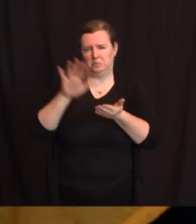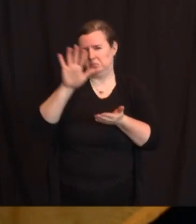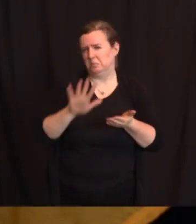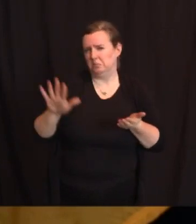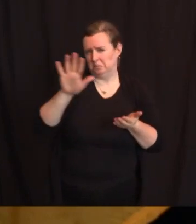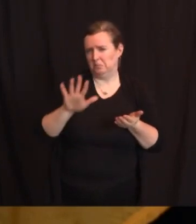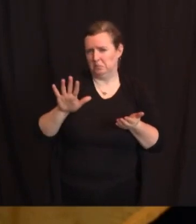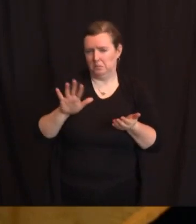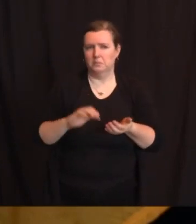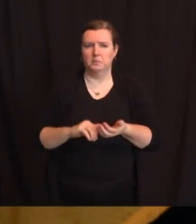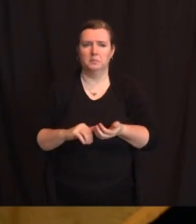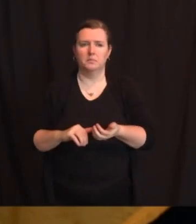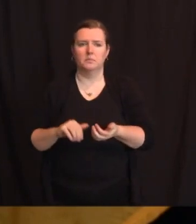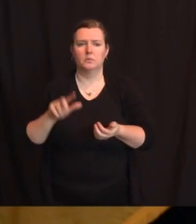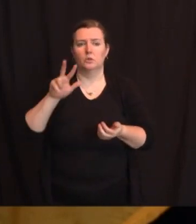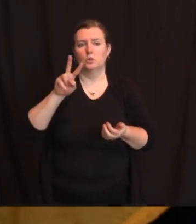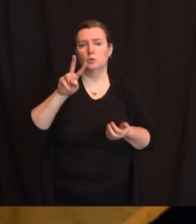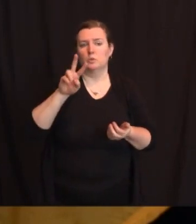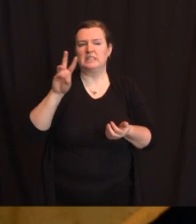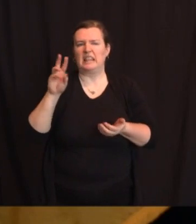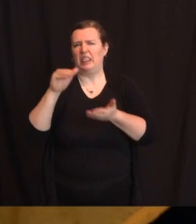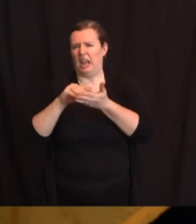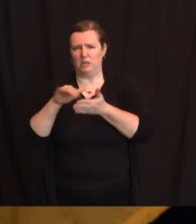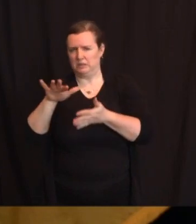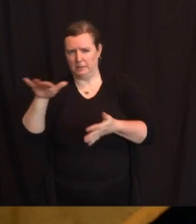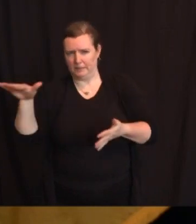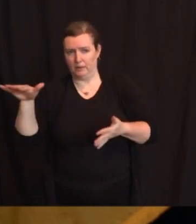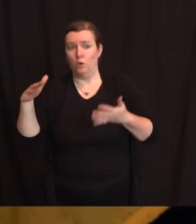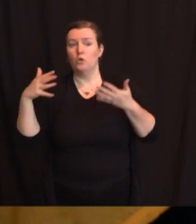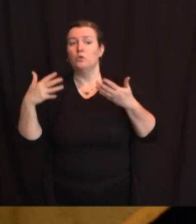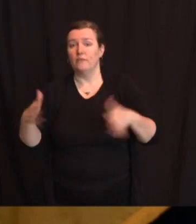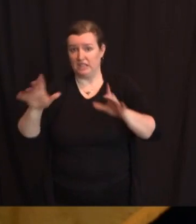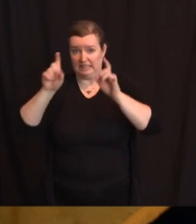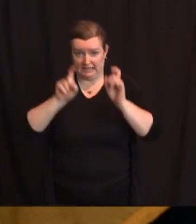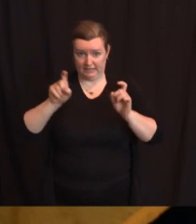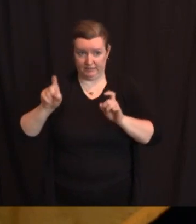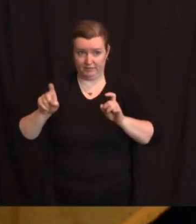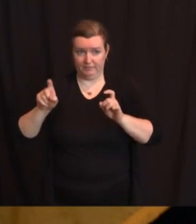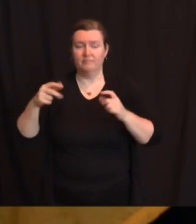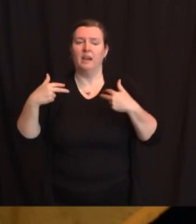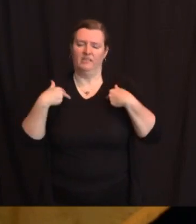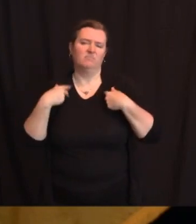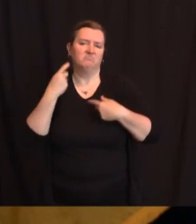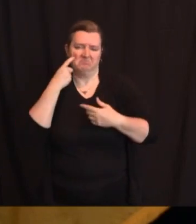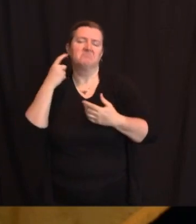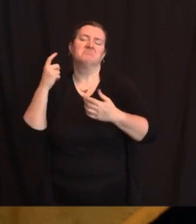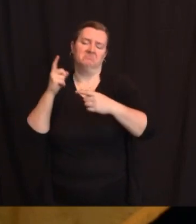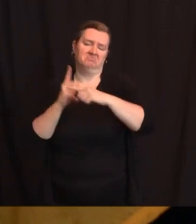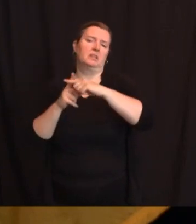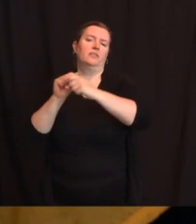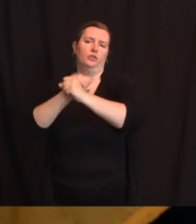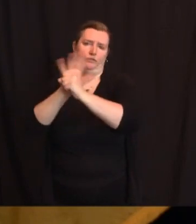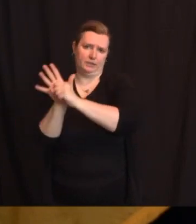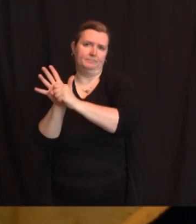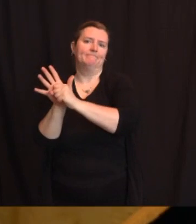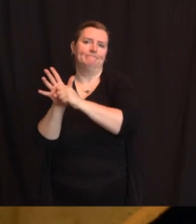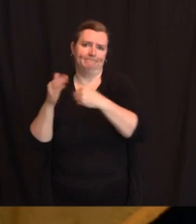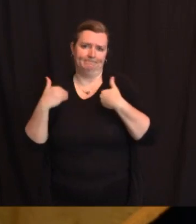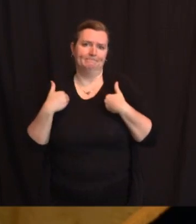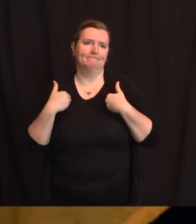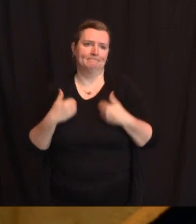26,476 individuals have been tested and identified as positive. Universal baseline testing has